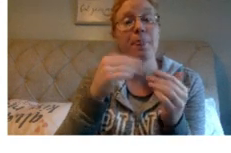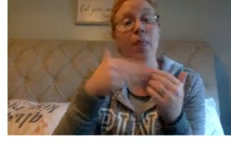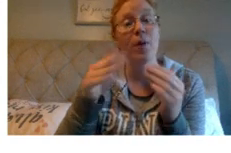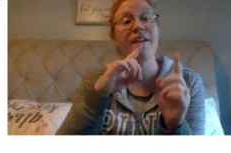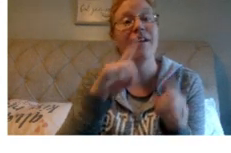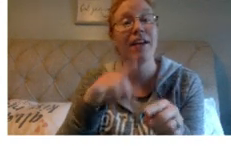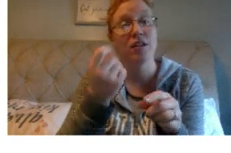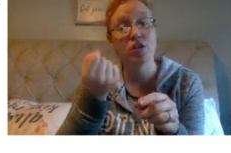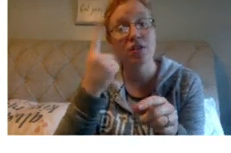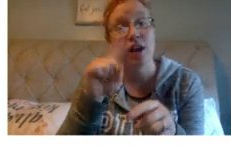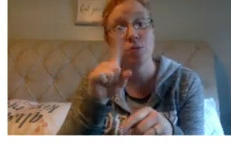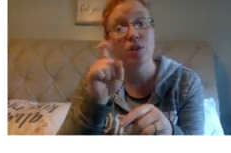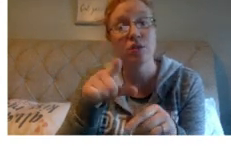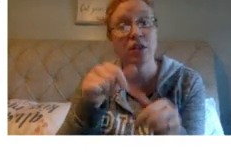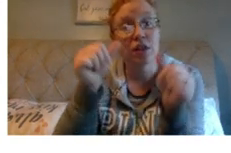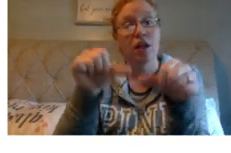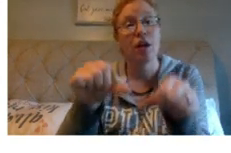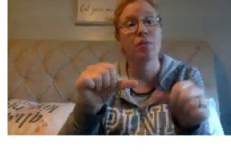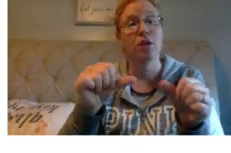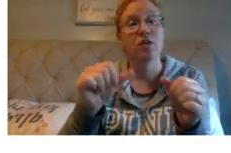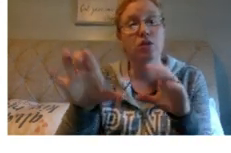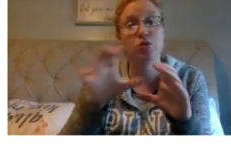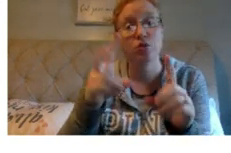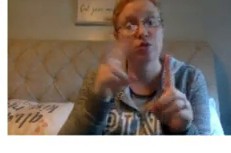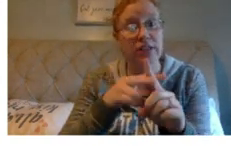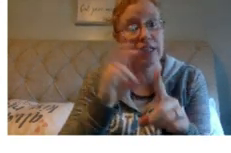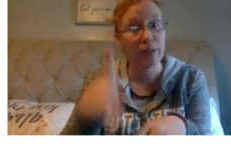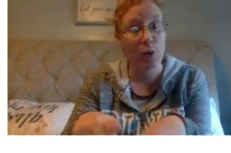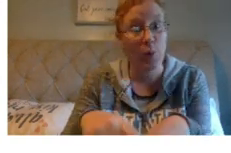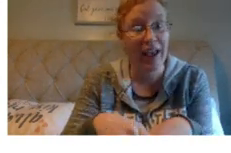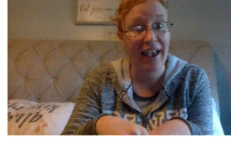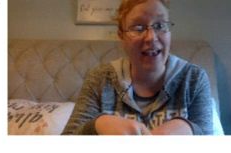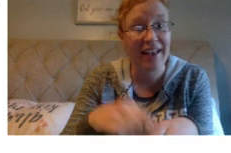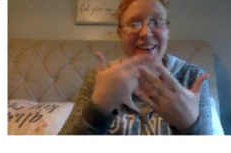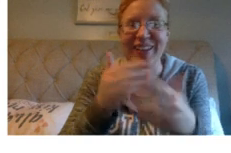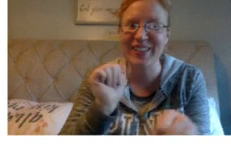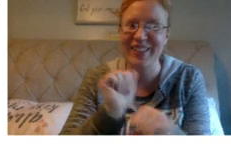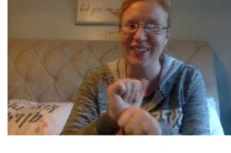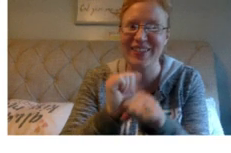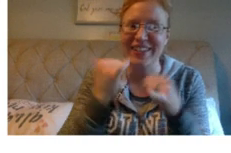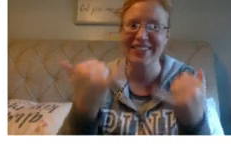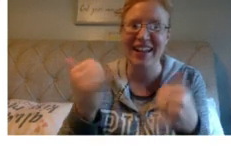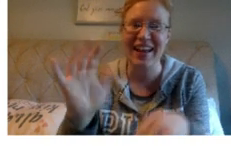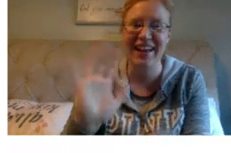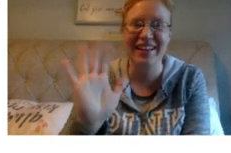answer the comprehension questions that are posted into the assignments, okay? Good work today.